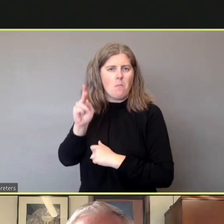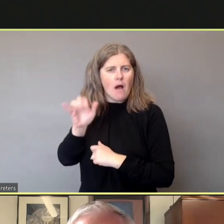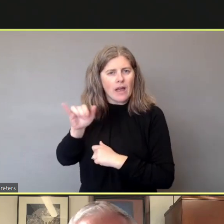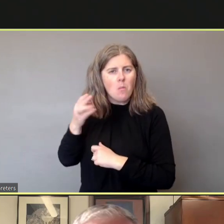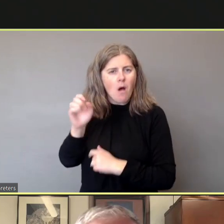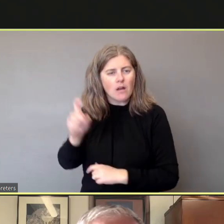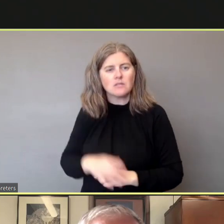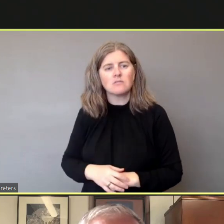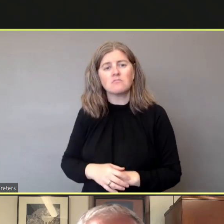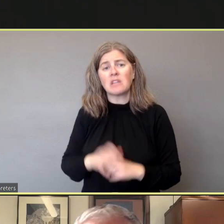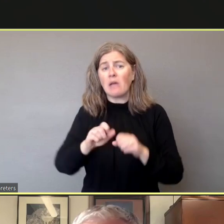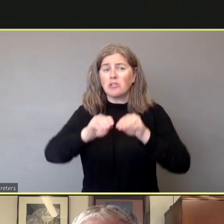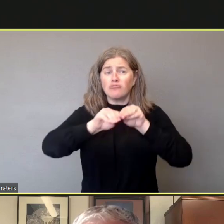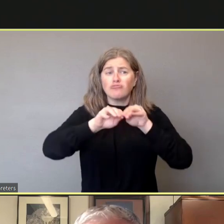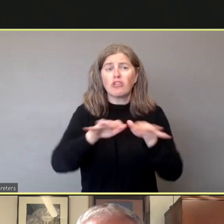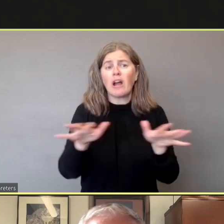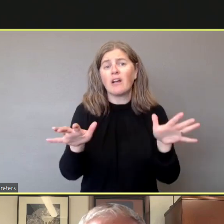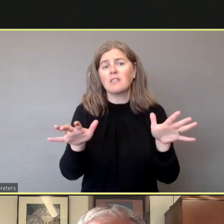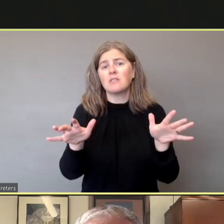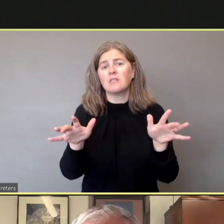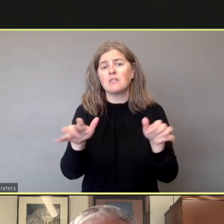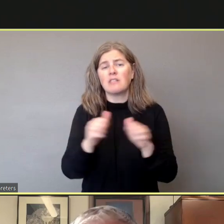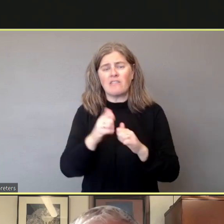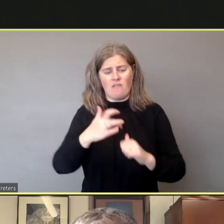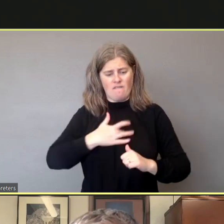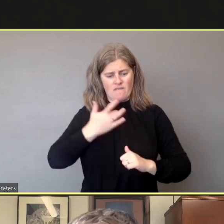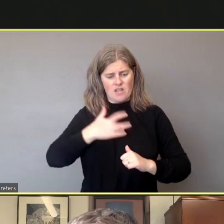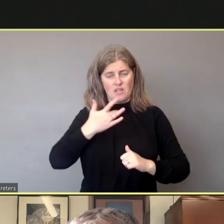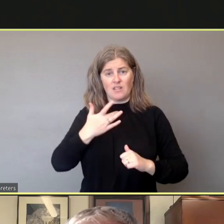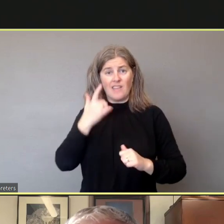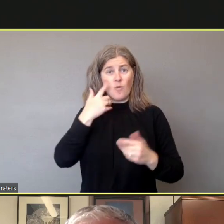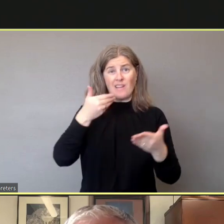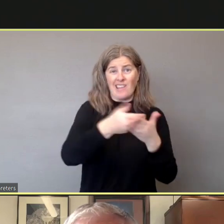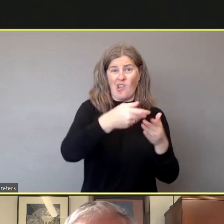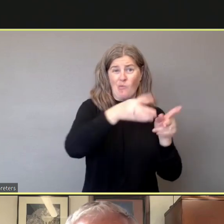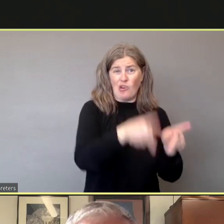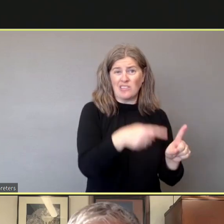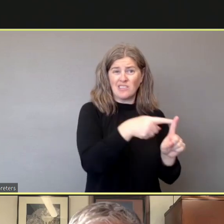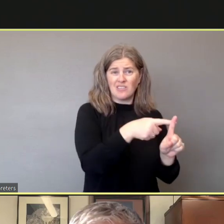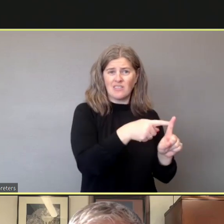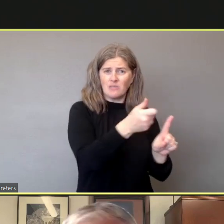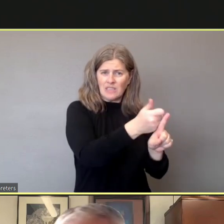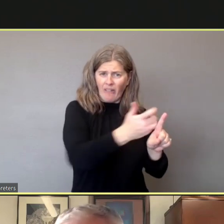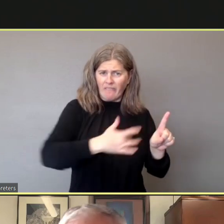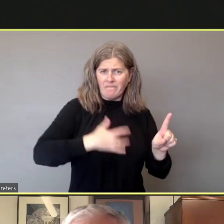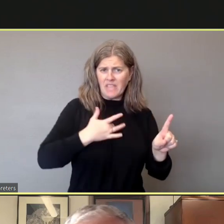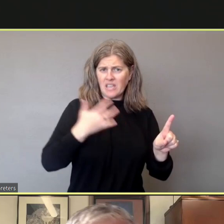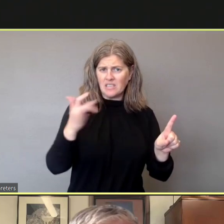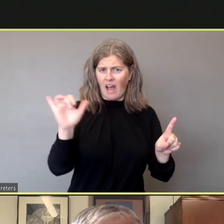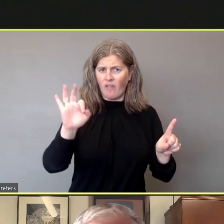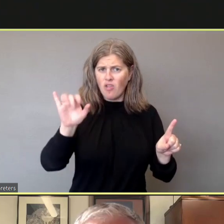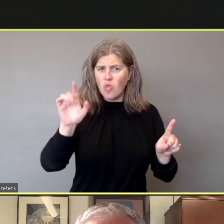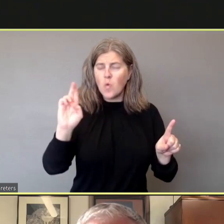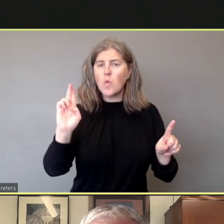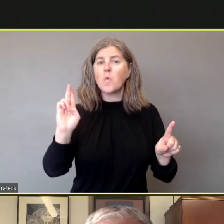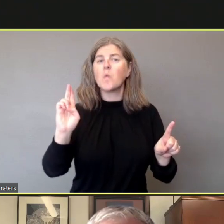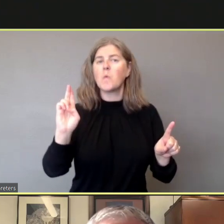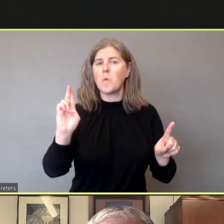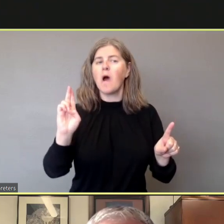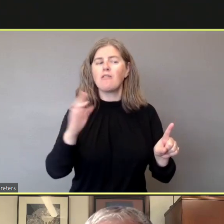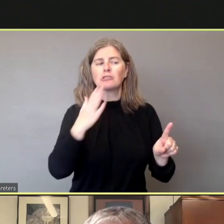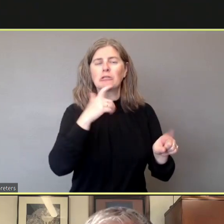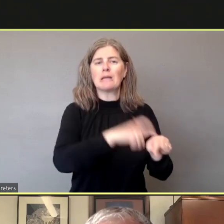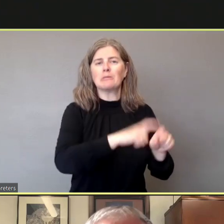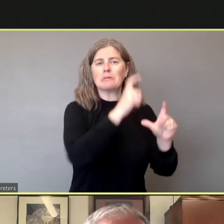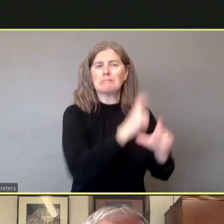It can be spread as soon from the time your symptoms start. So if you're around somebody with a flu, then great time to pull out your mask if you